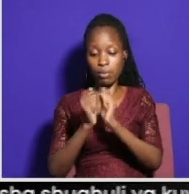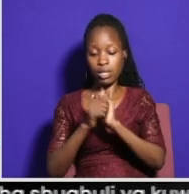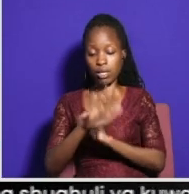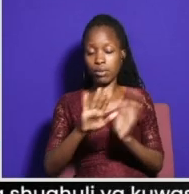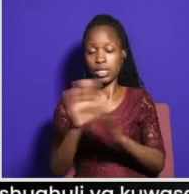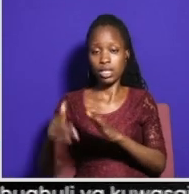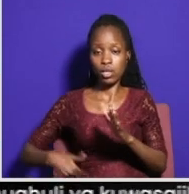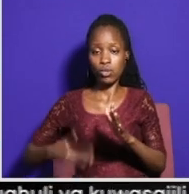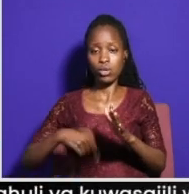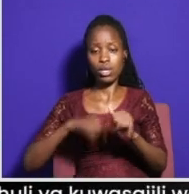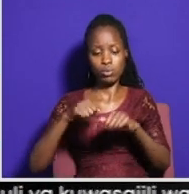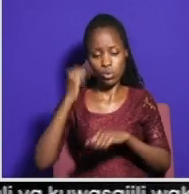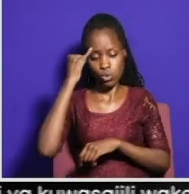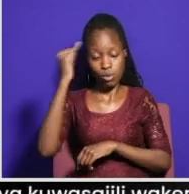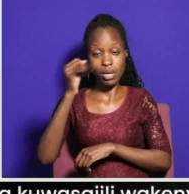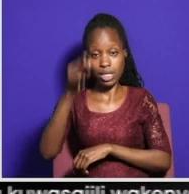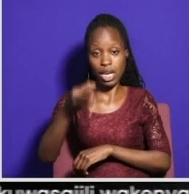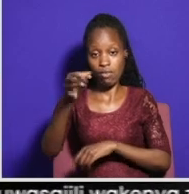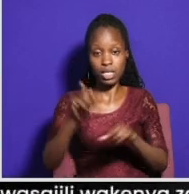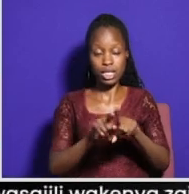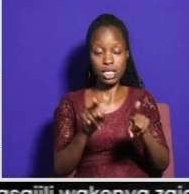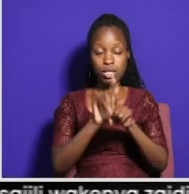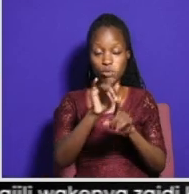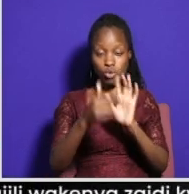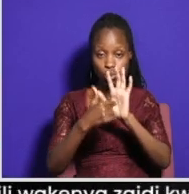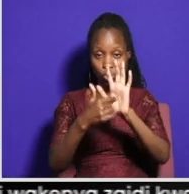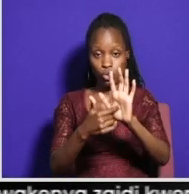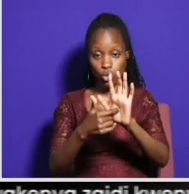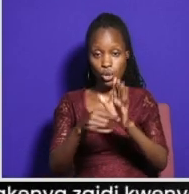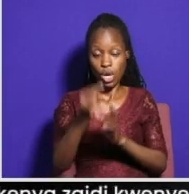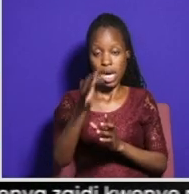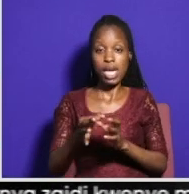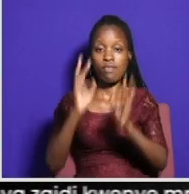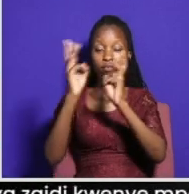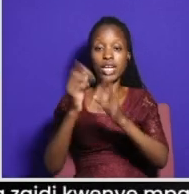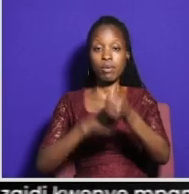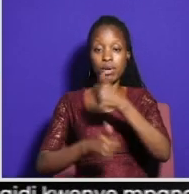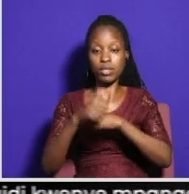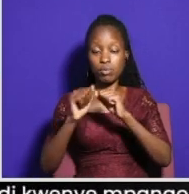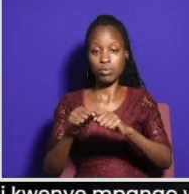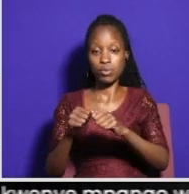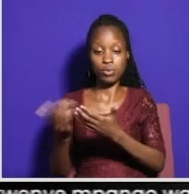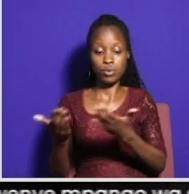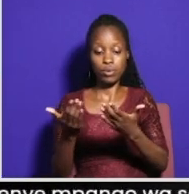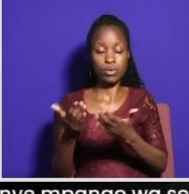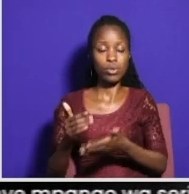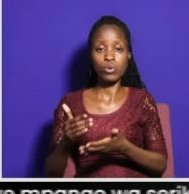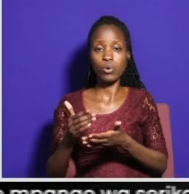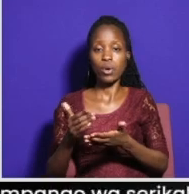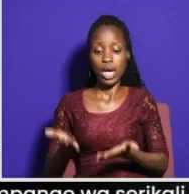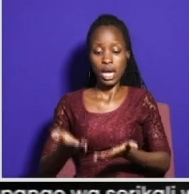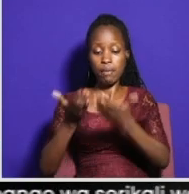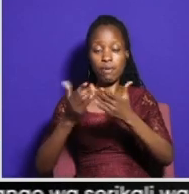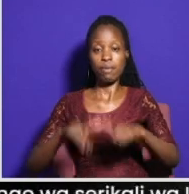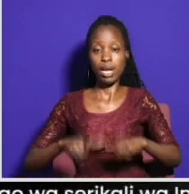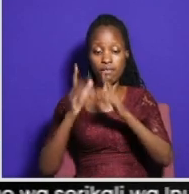can imagine that future. You signal that if climate action can enhance livelihoods and